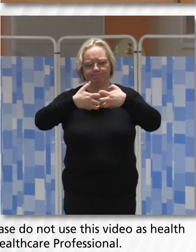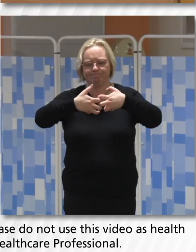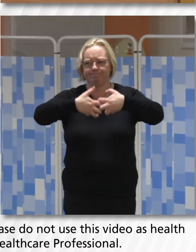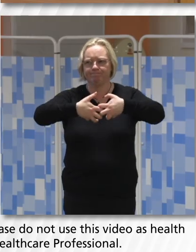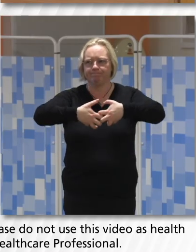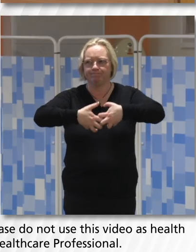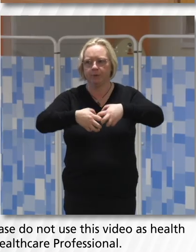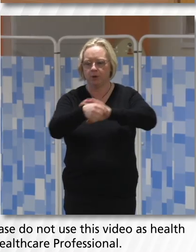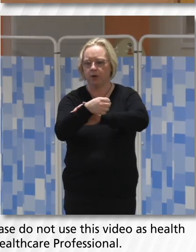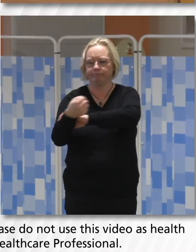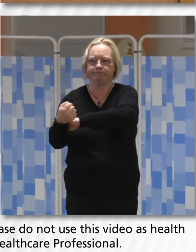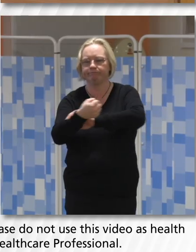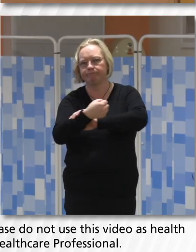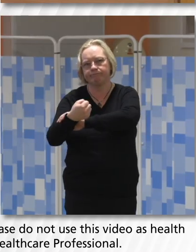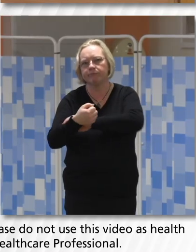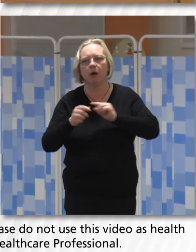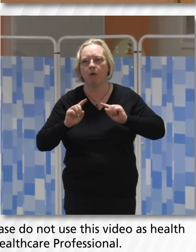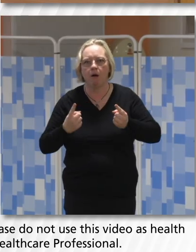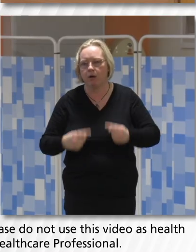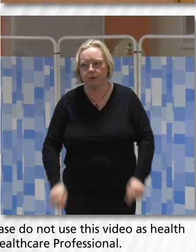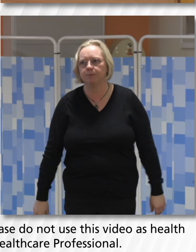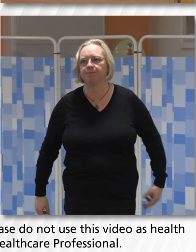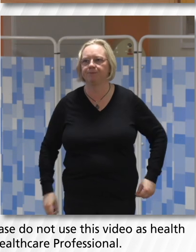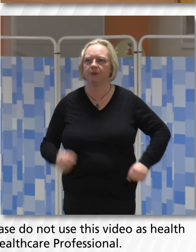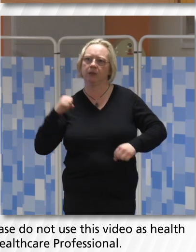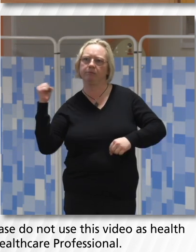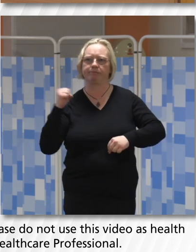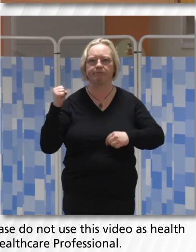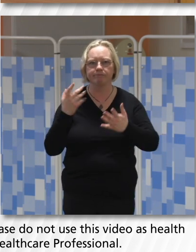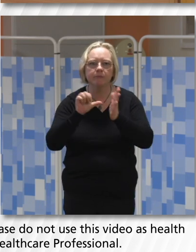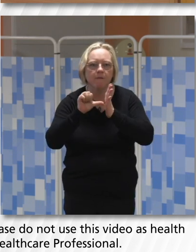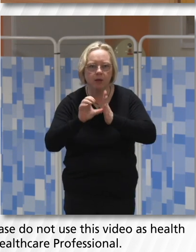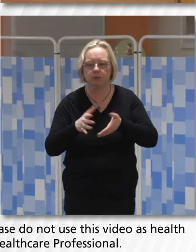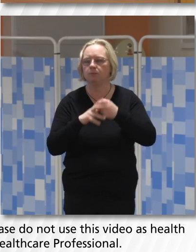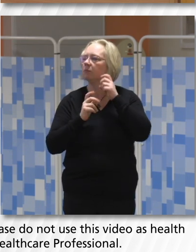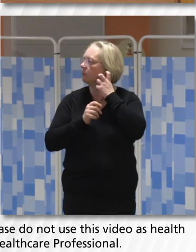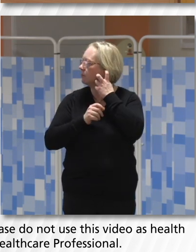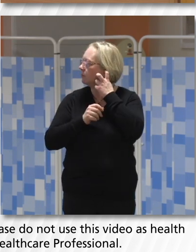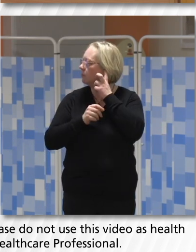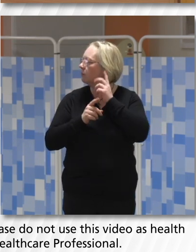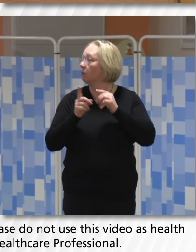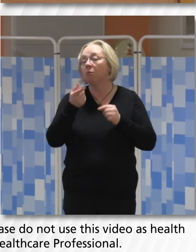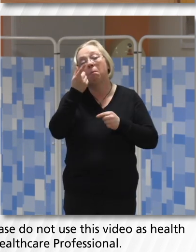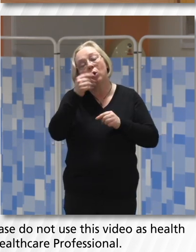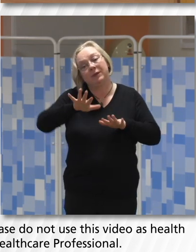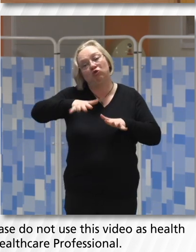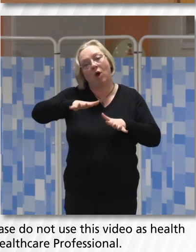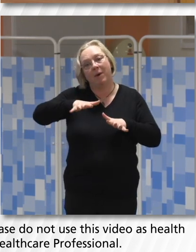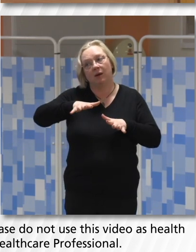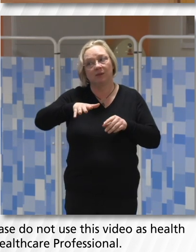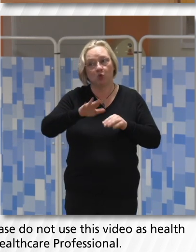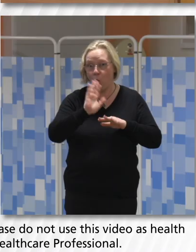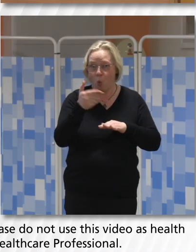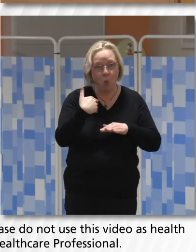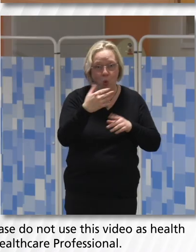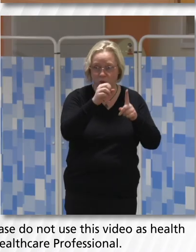take your arm and do a passive movement on it and get this ratchety movement. And you may or may not have a tremor, but only 2/3 of